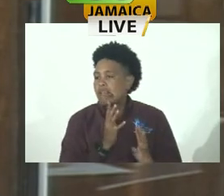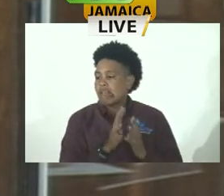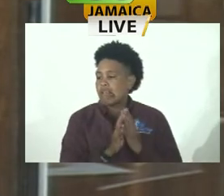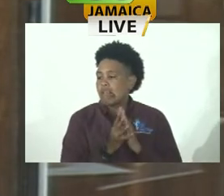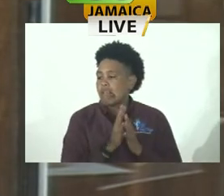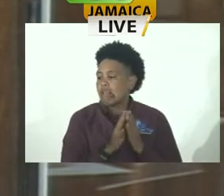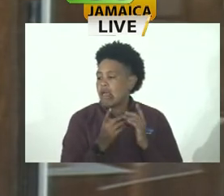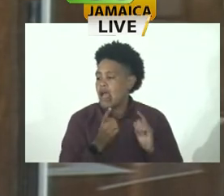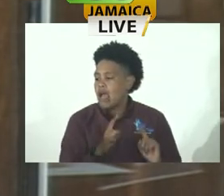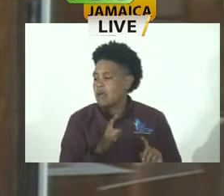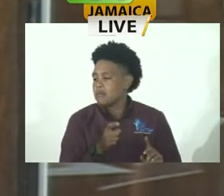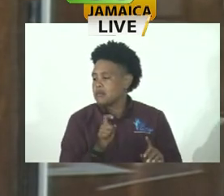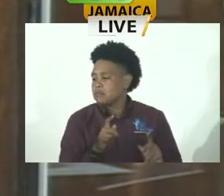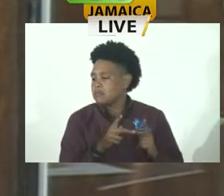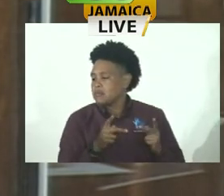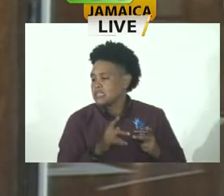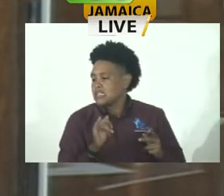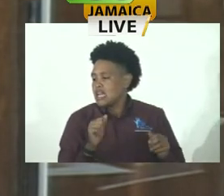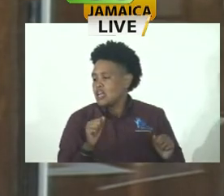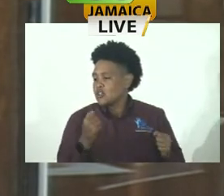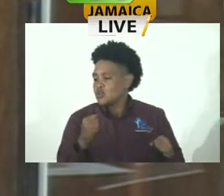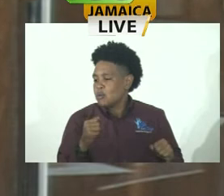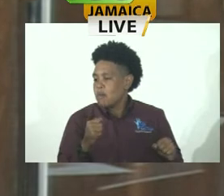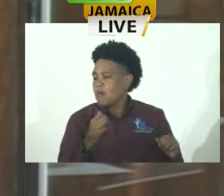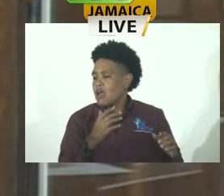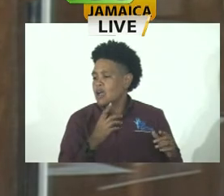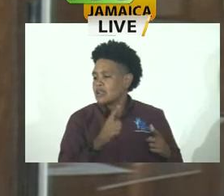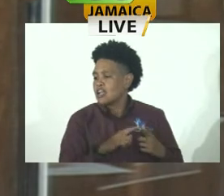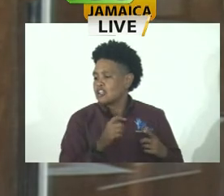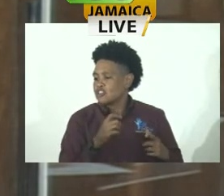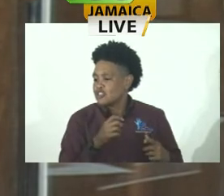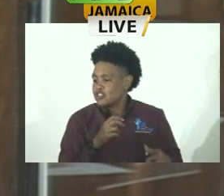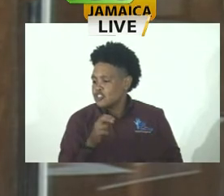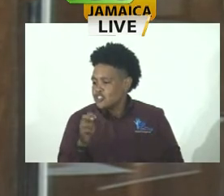places like supermarkets and transportation